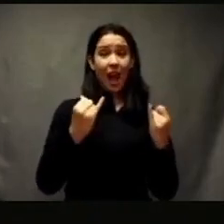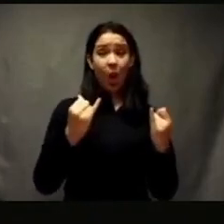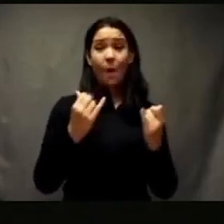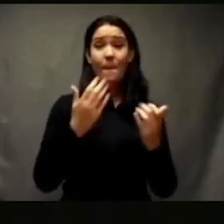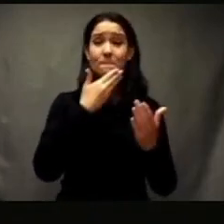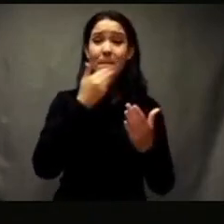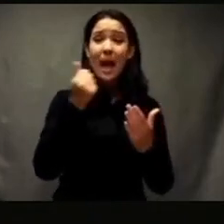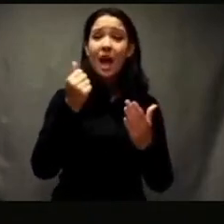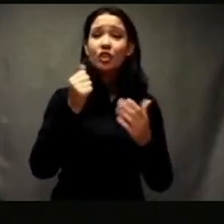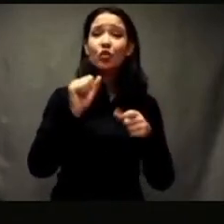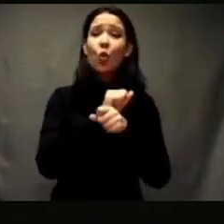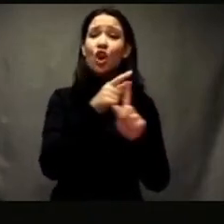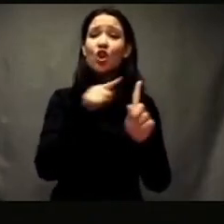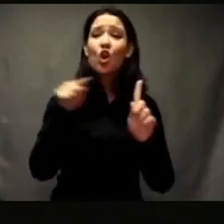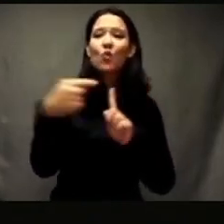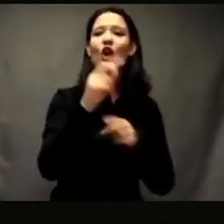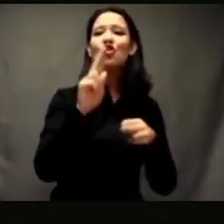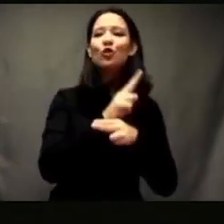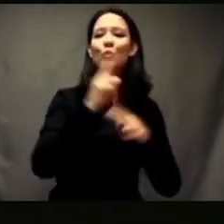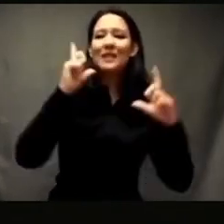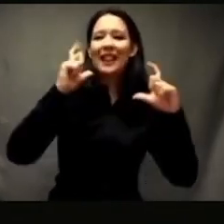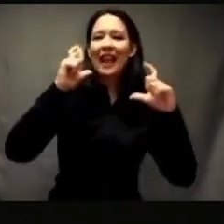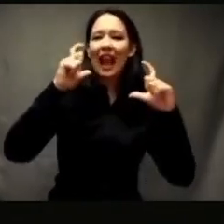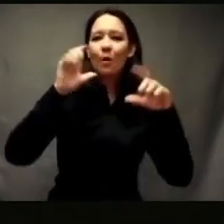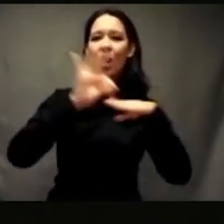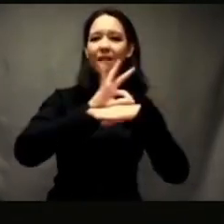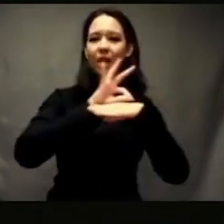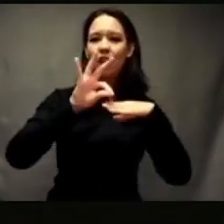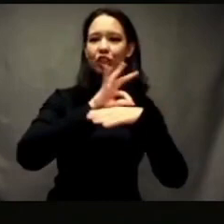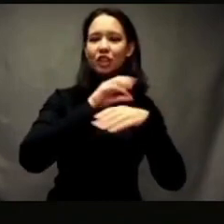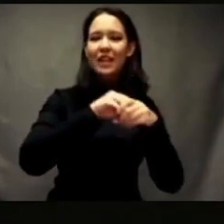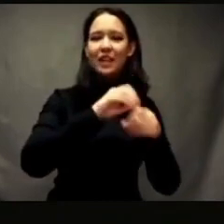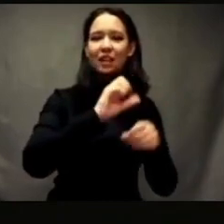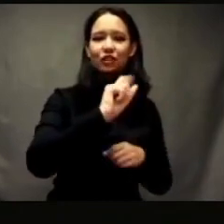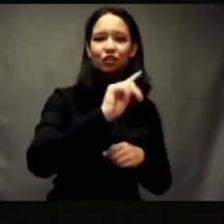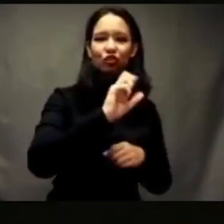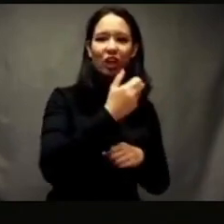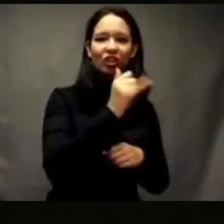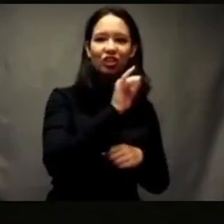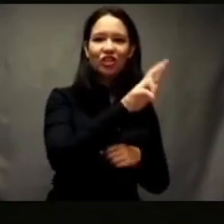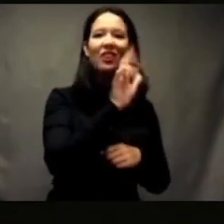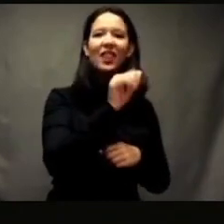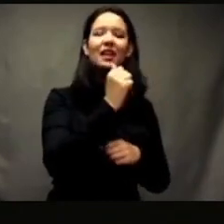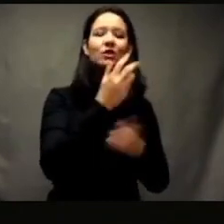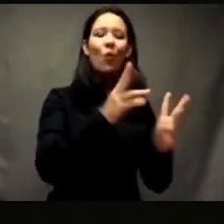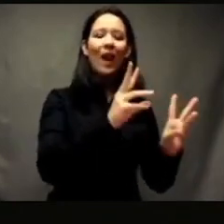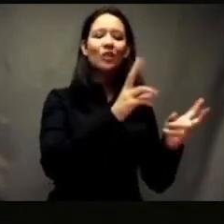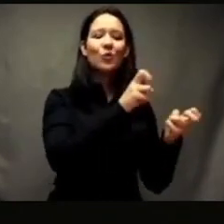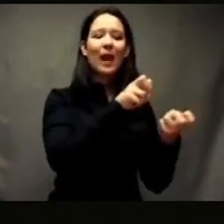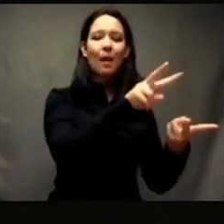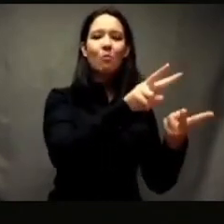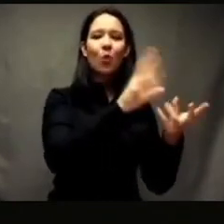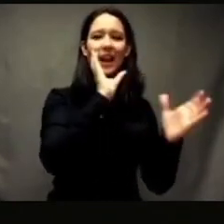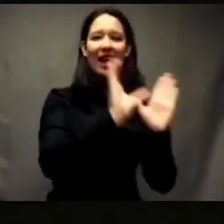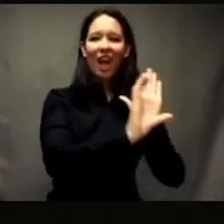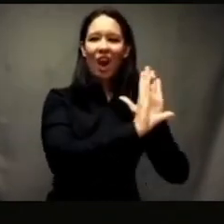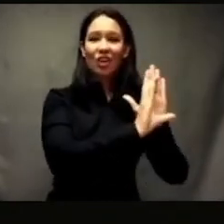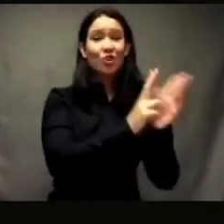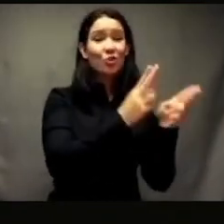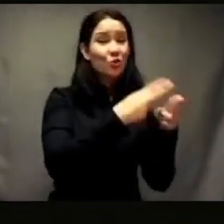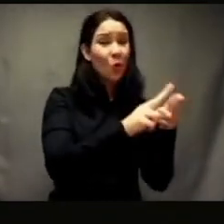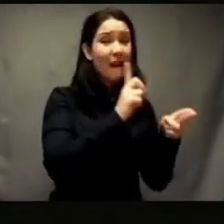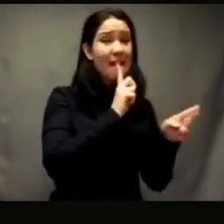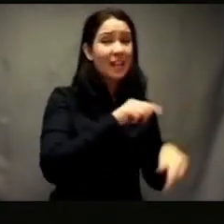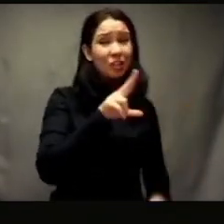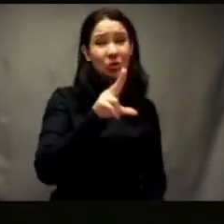use the camera function in ScratchJr. So that's kind of ScratchJr's way of importing characters. So short answer is no, we